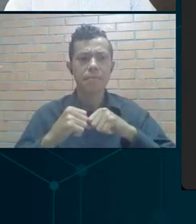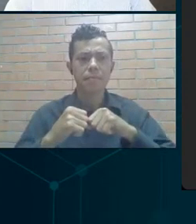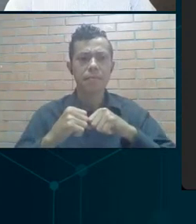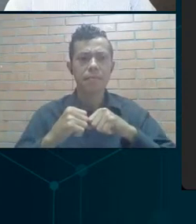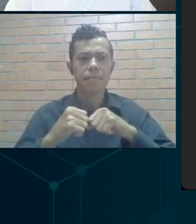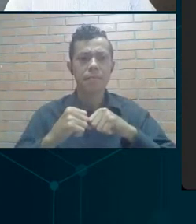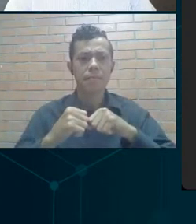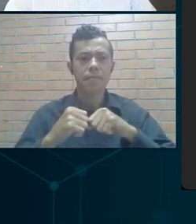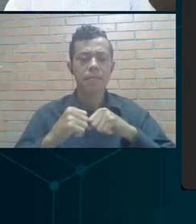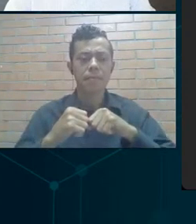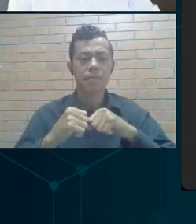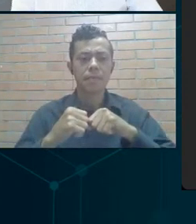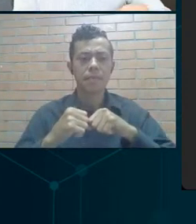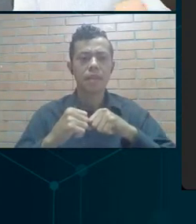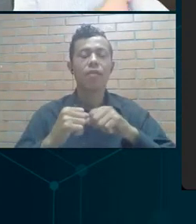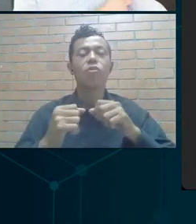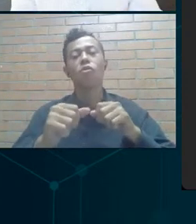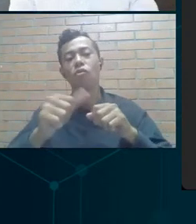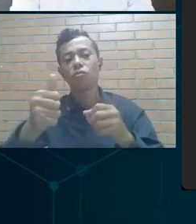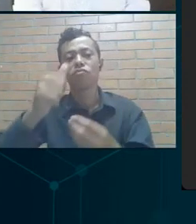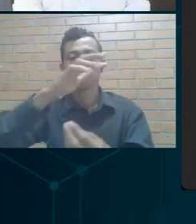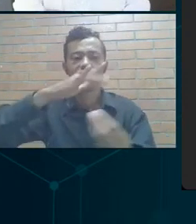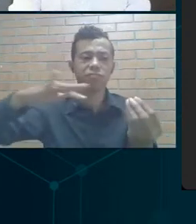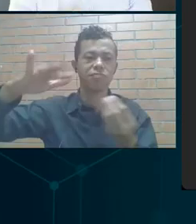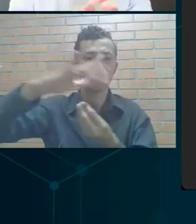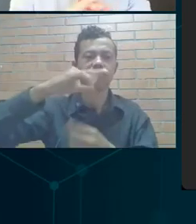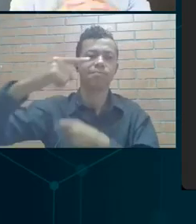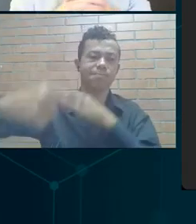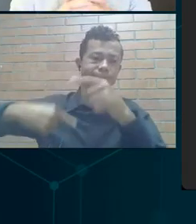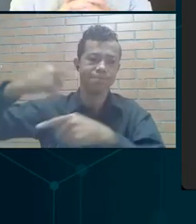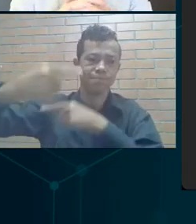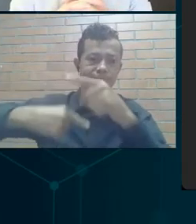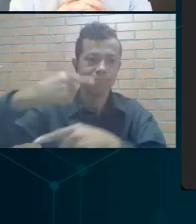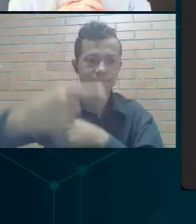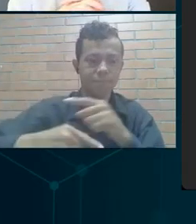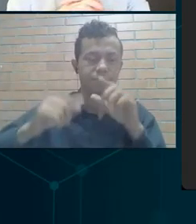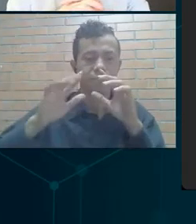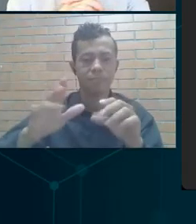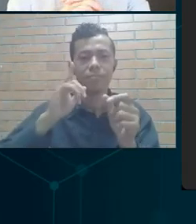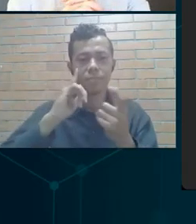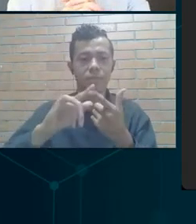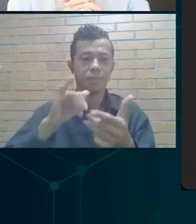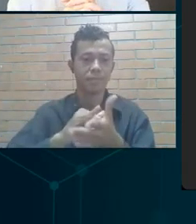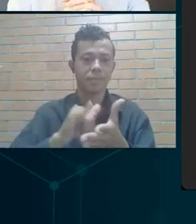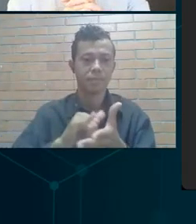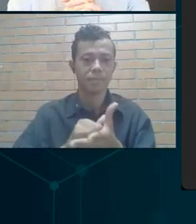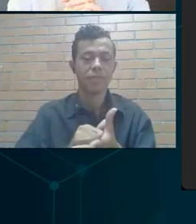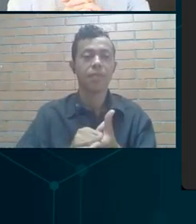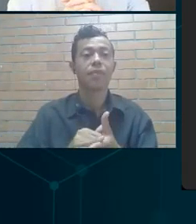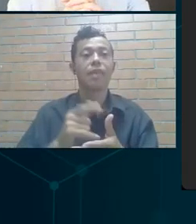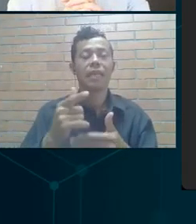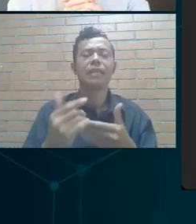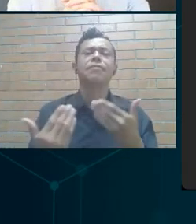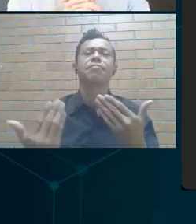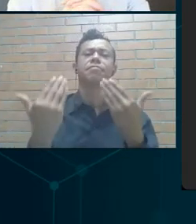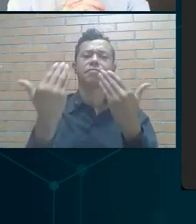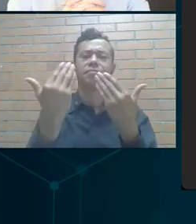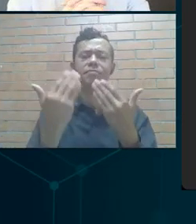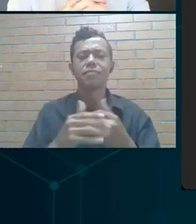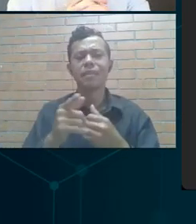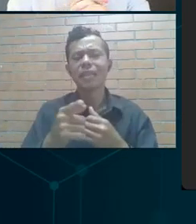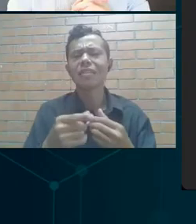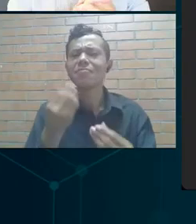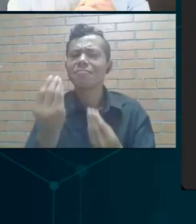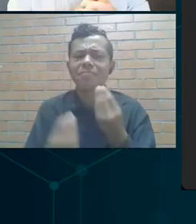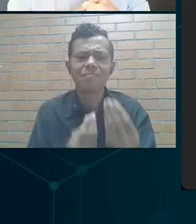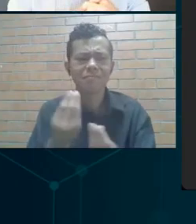in the Chrome browser. But one of the items in that browser is something called Lighthouse. And if you point it at your website